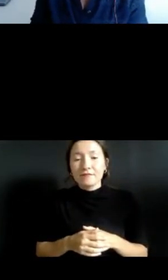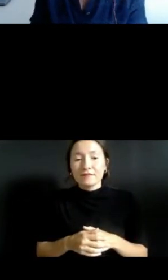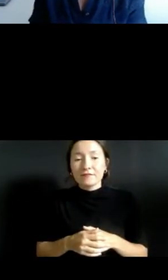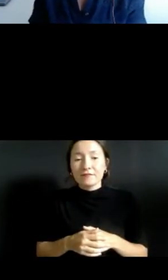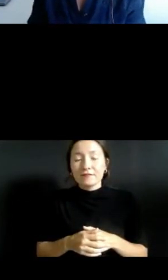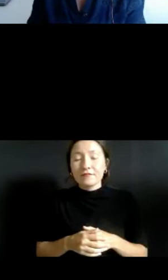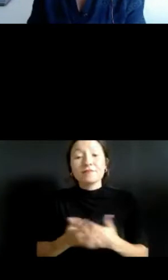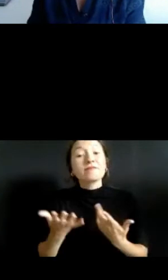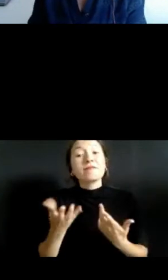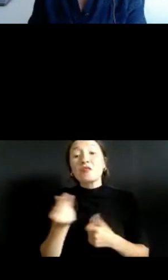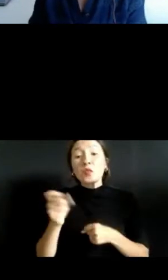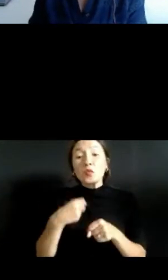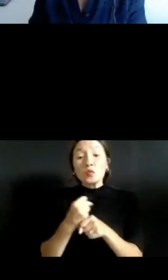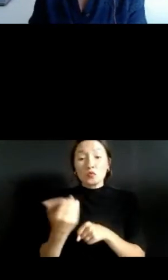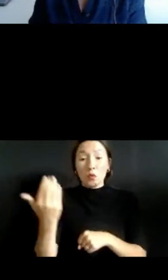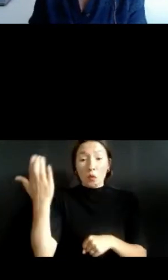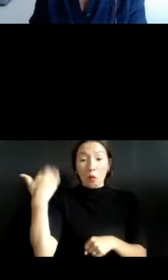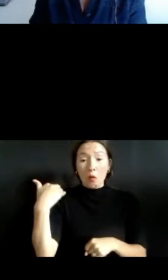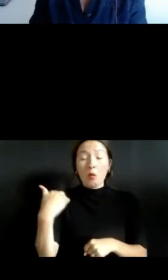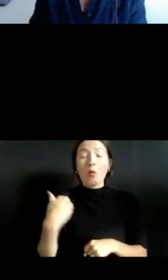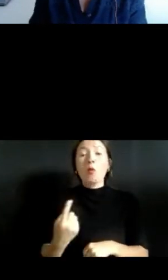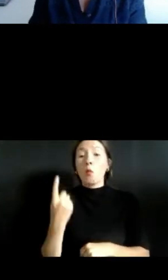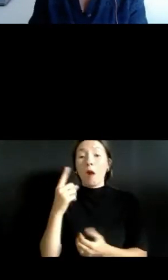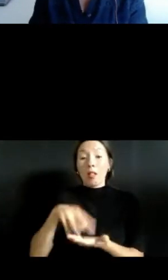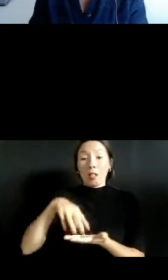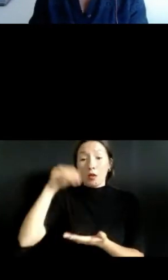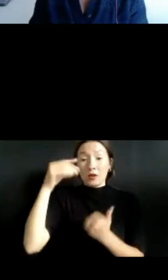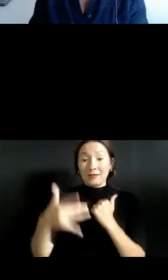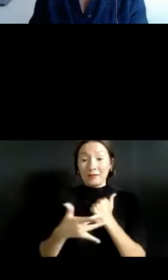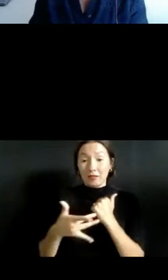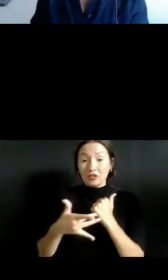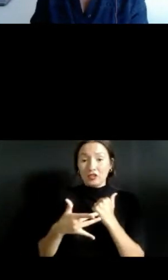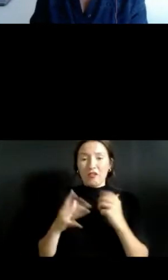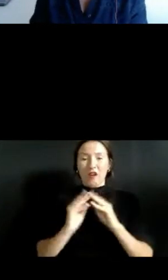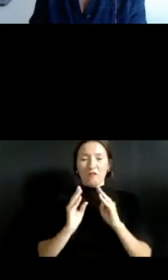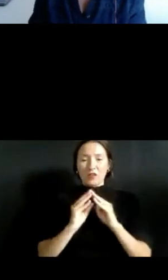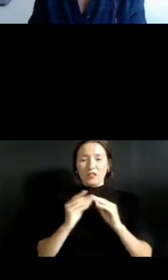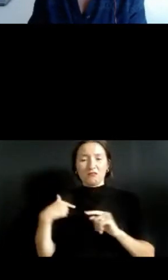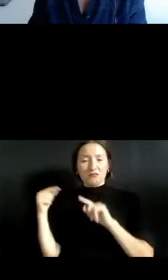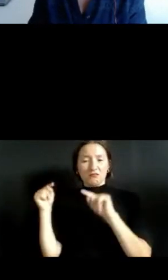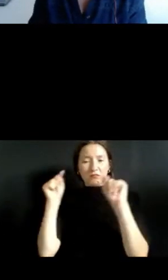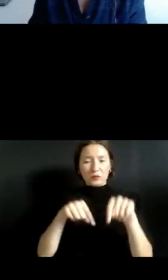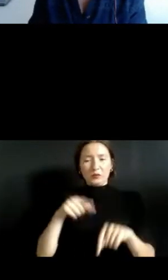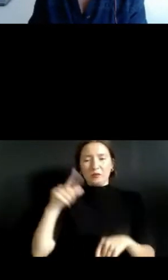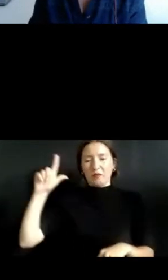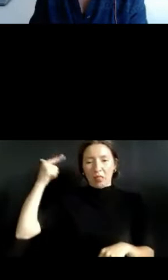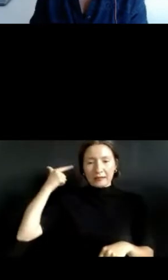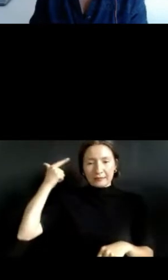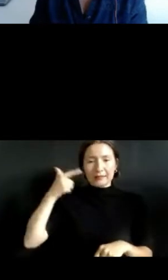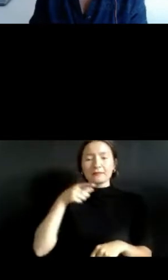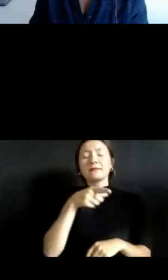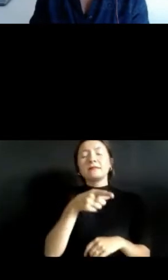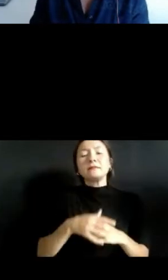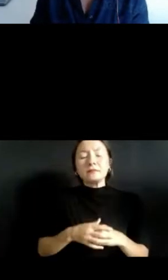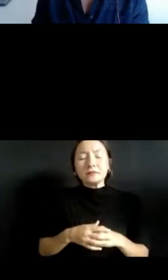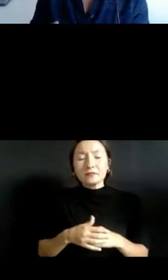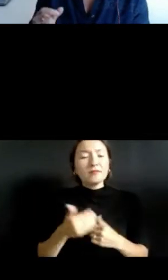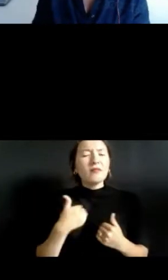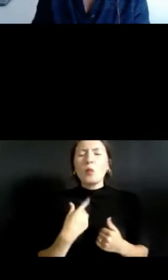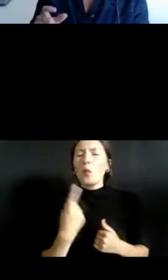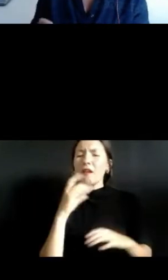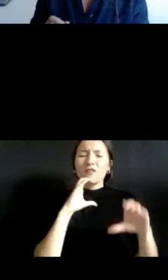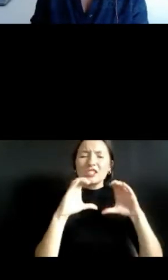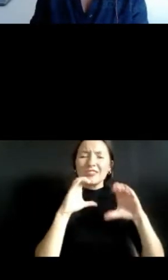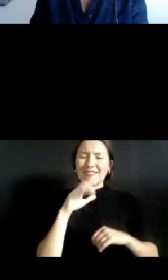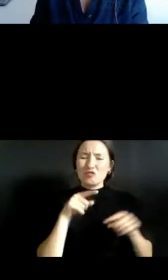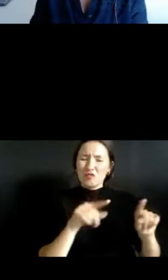learning technologies conference in London, there was a talk from the people from the Nobly authoring tool, and I discovered a really useful